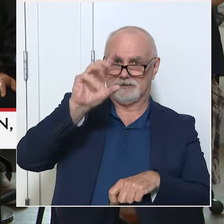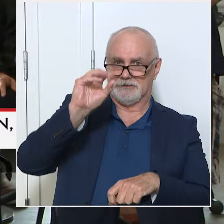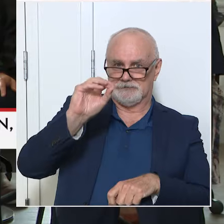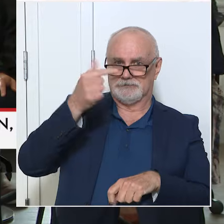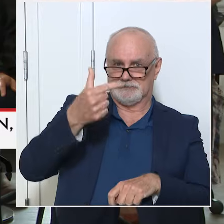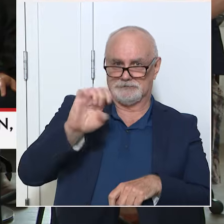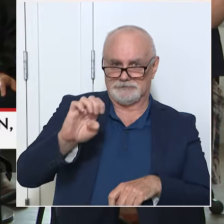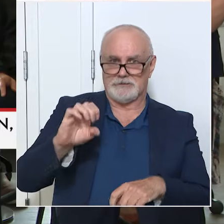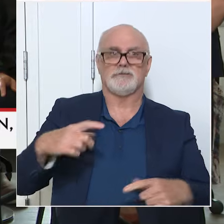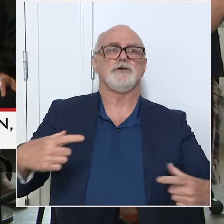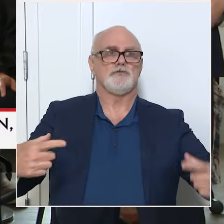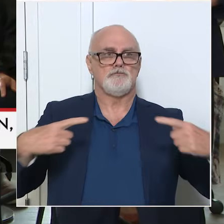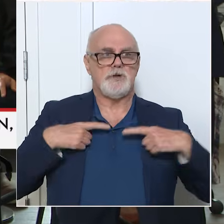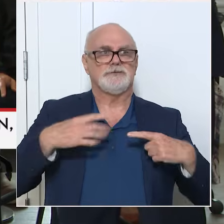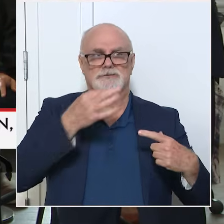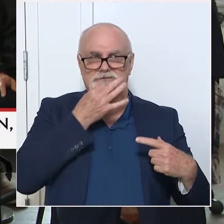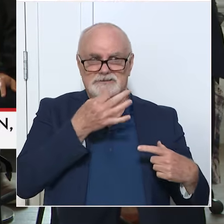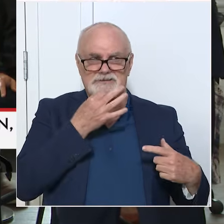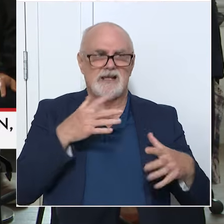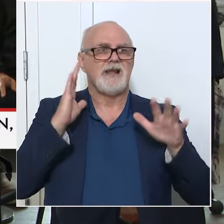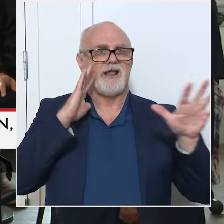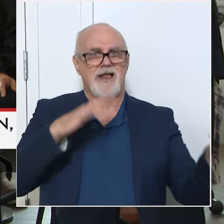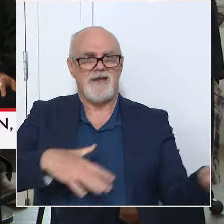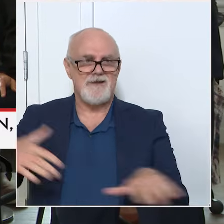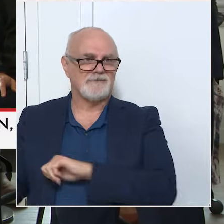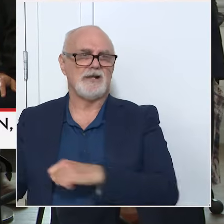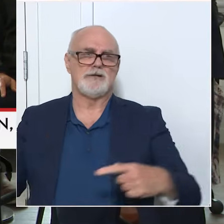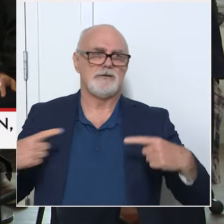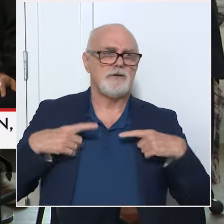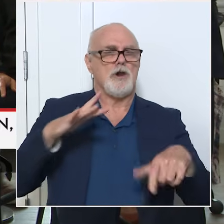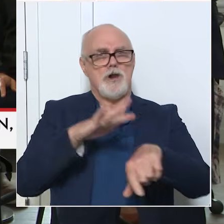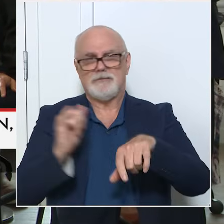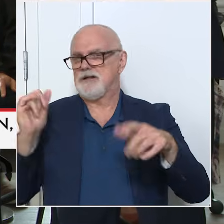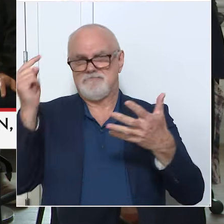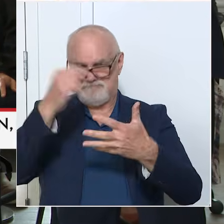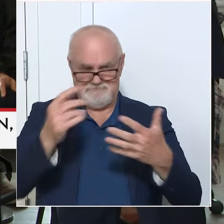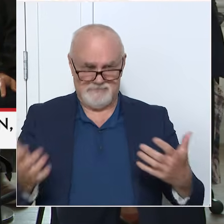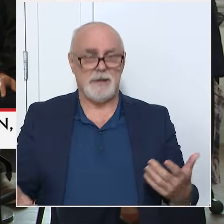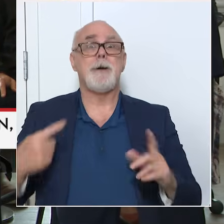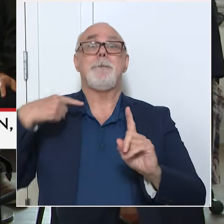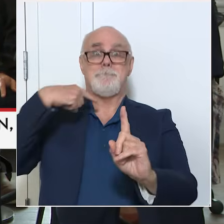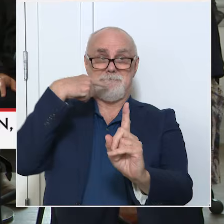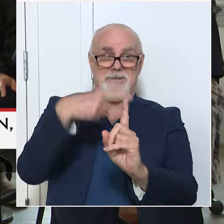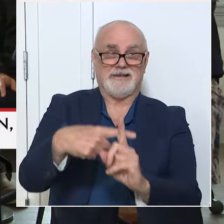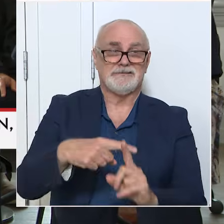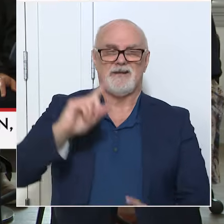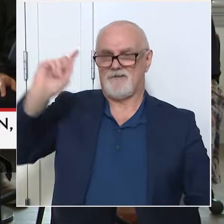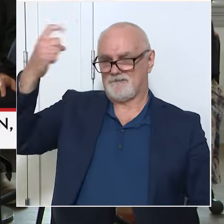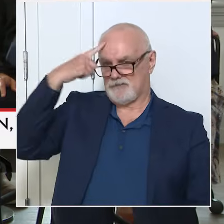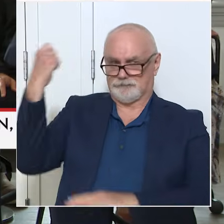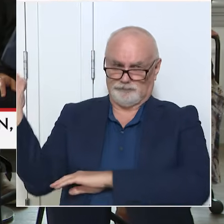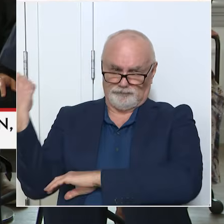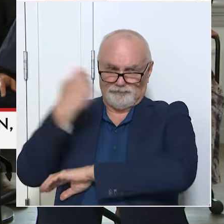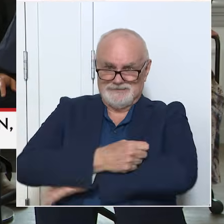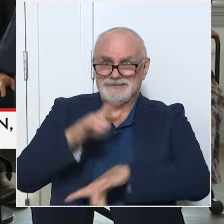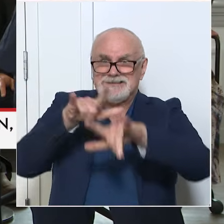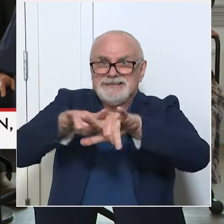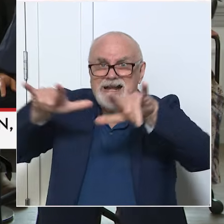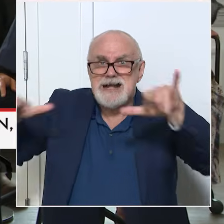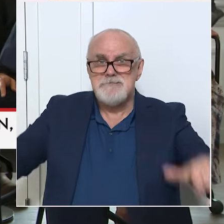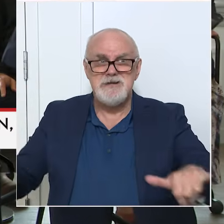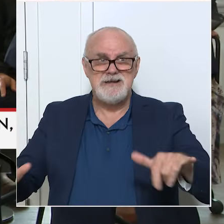about to take their buyouts or their retirement, which could put the two things could put added pressure on DC's